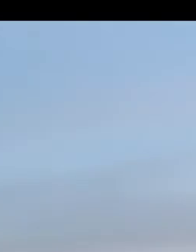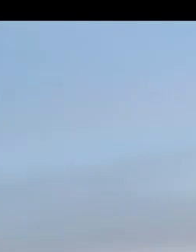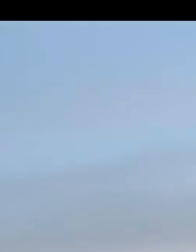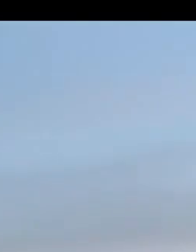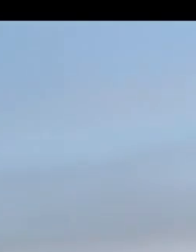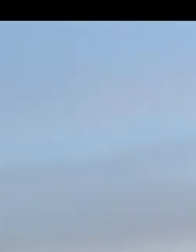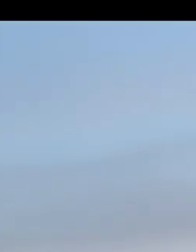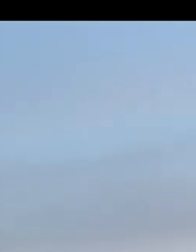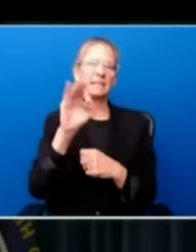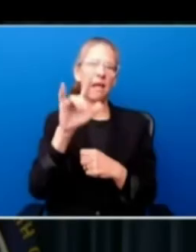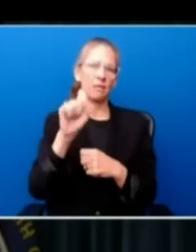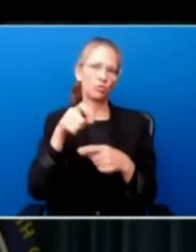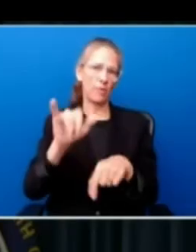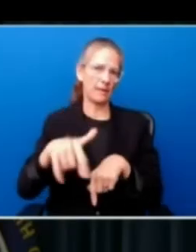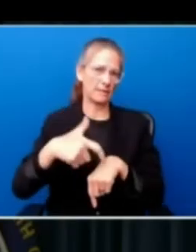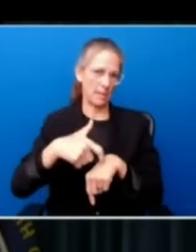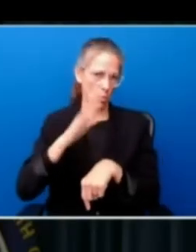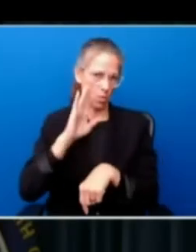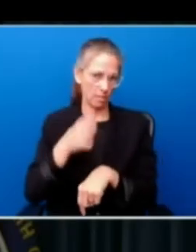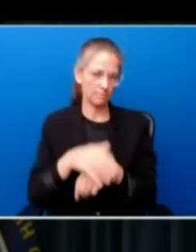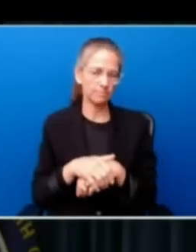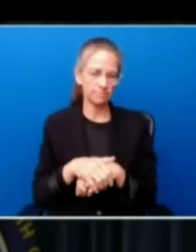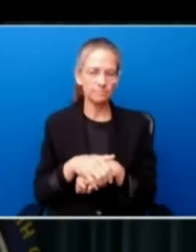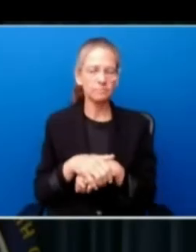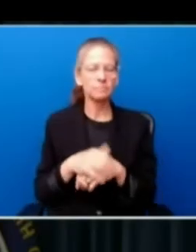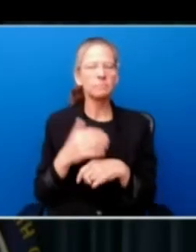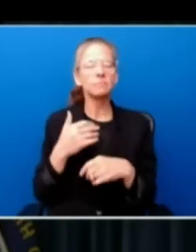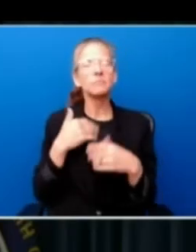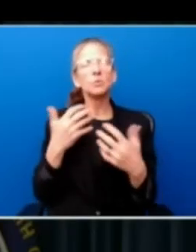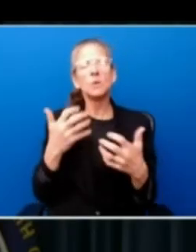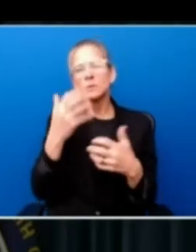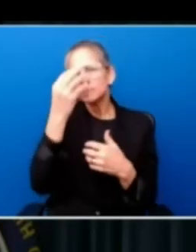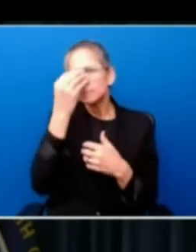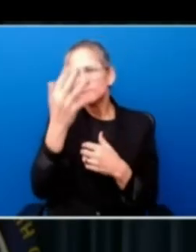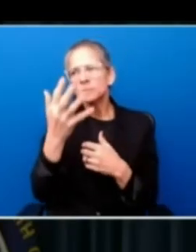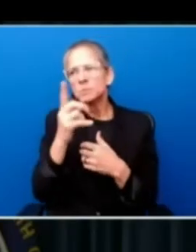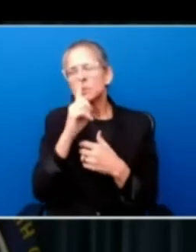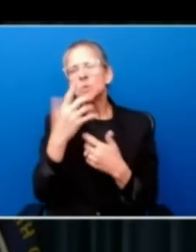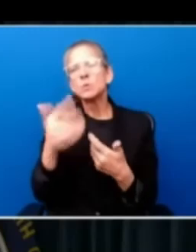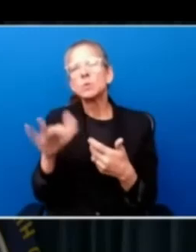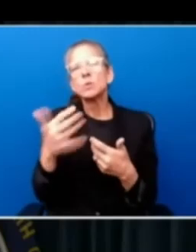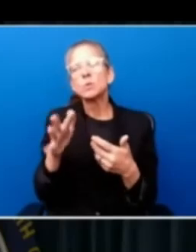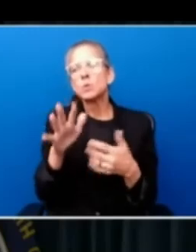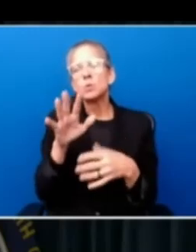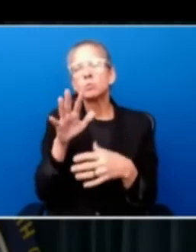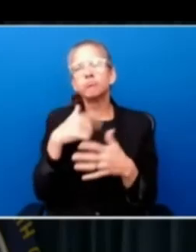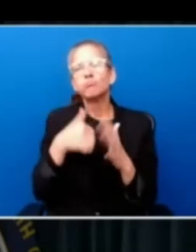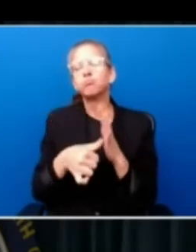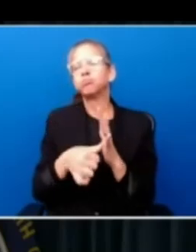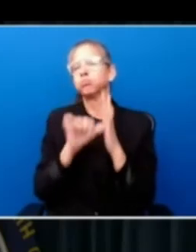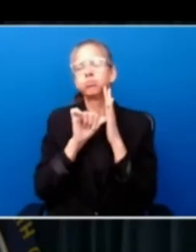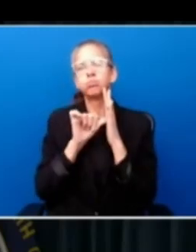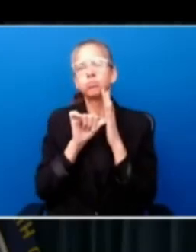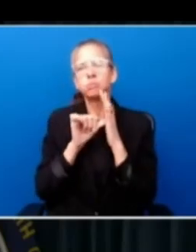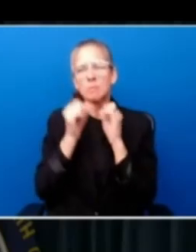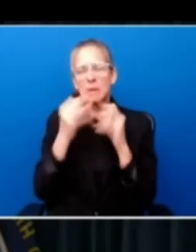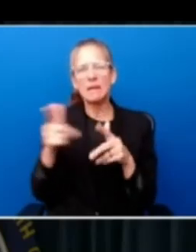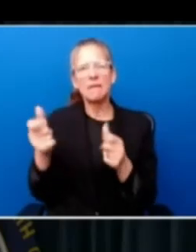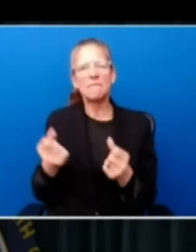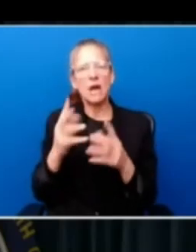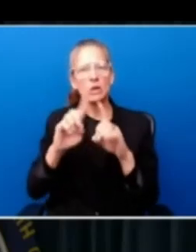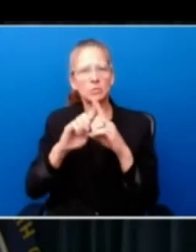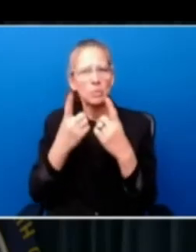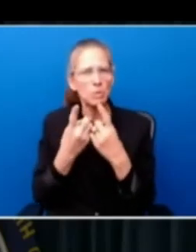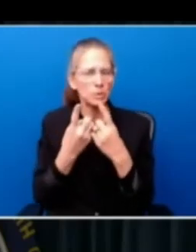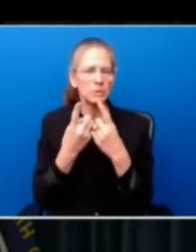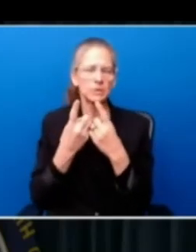the area being tested. I want to start by acknowledging the impressive work of so many fire departments that took